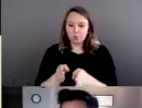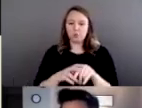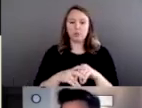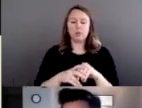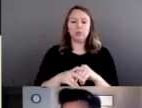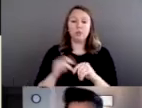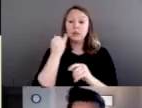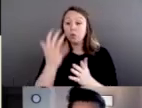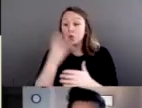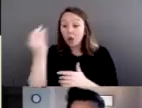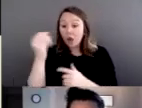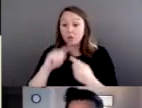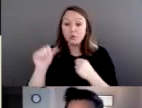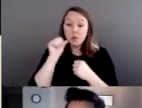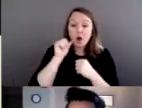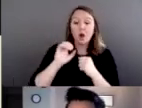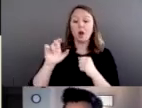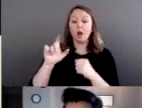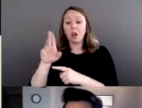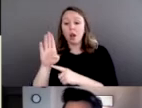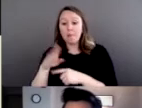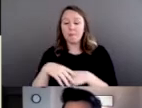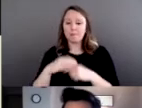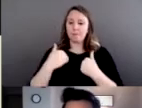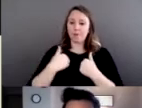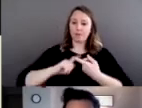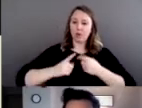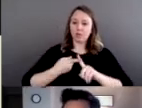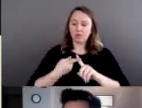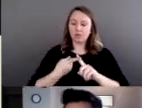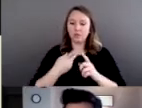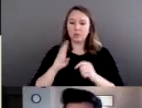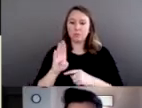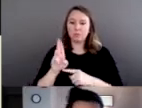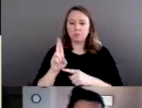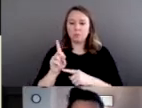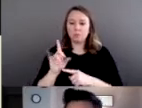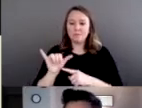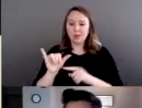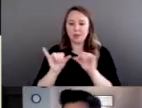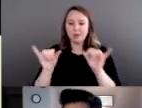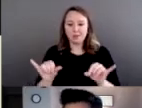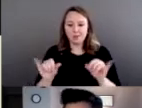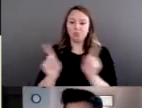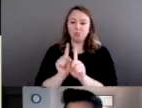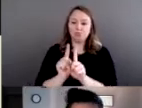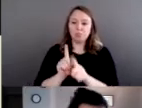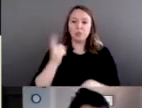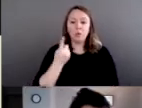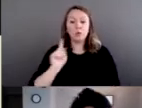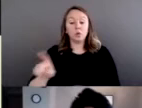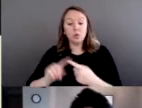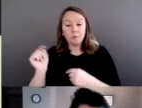the bars or the clubs, you know, have that buddy system, you know, go to the bathroom in pairs, have somebody watch your drink.